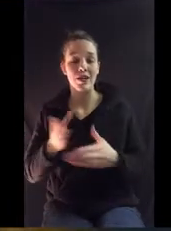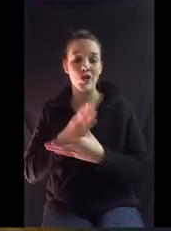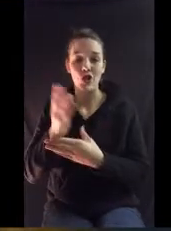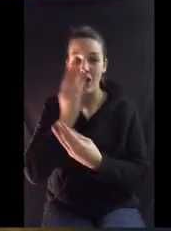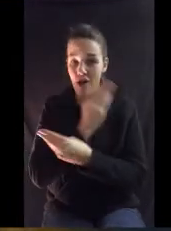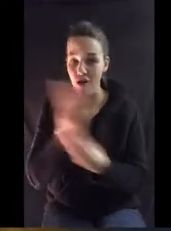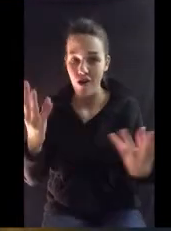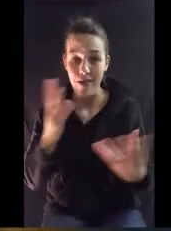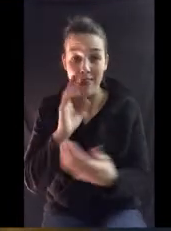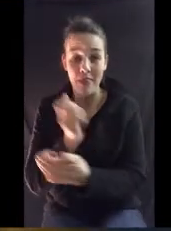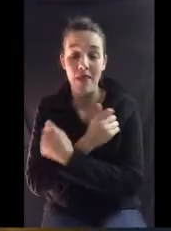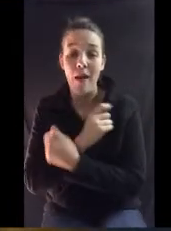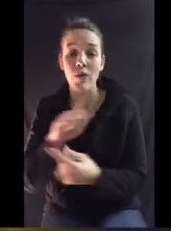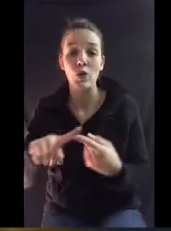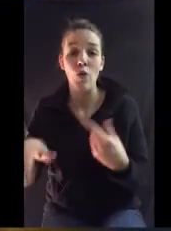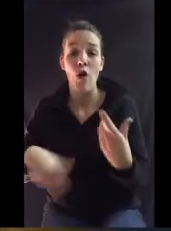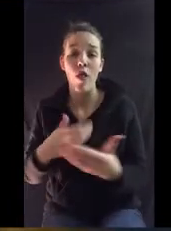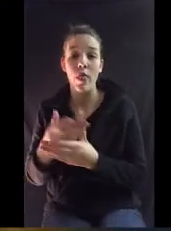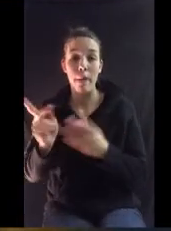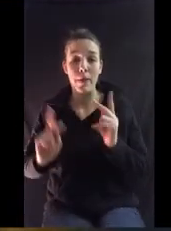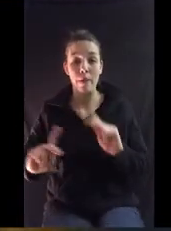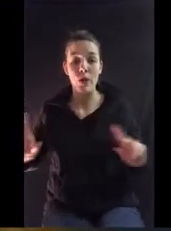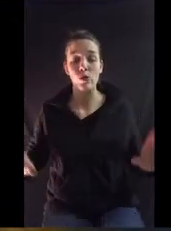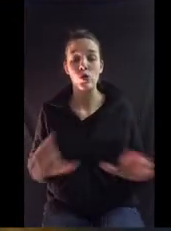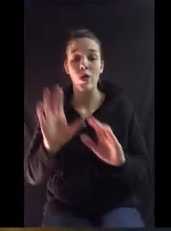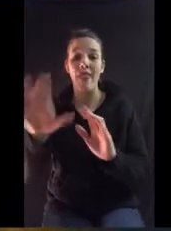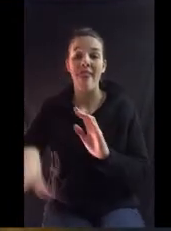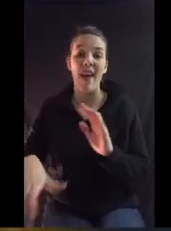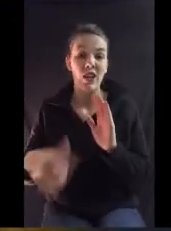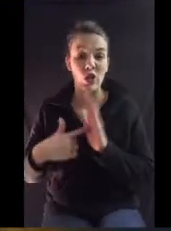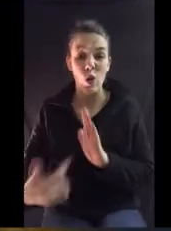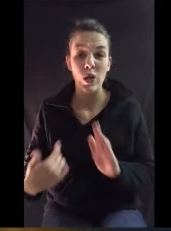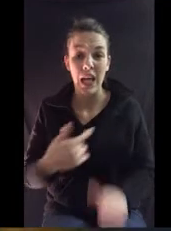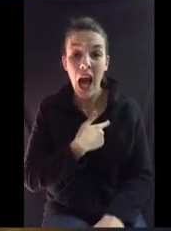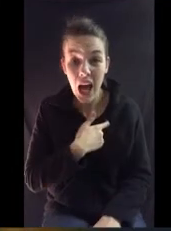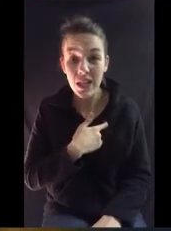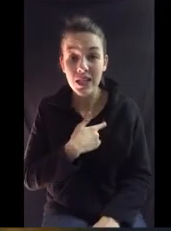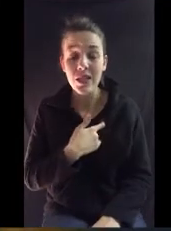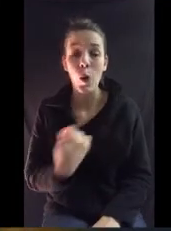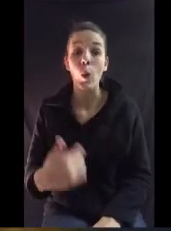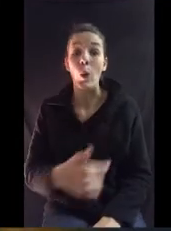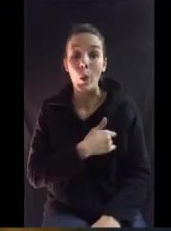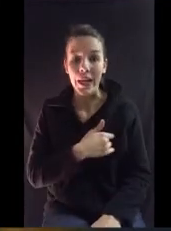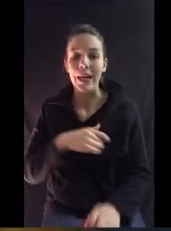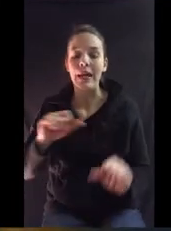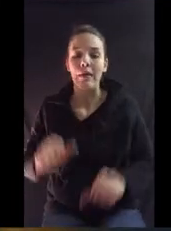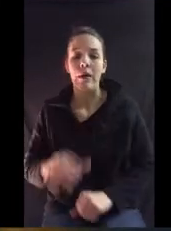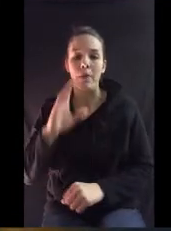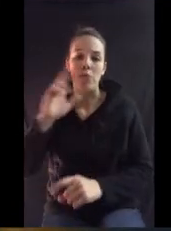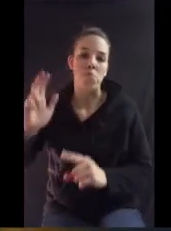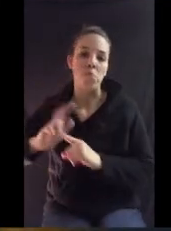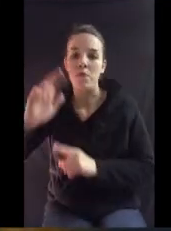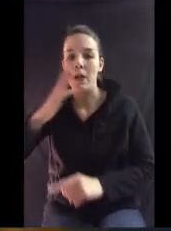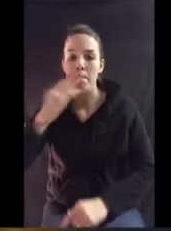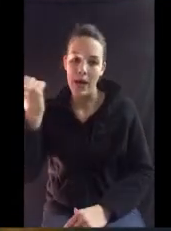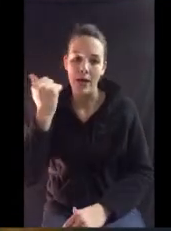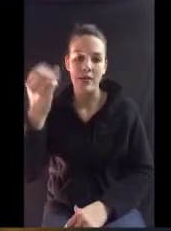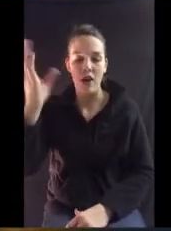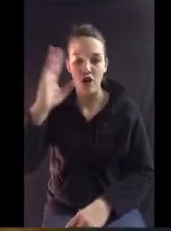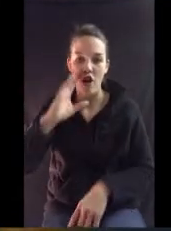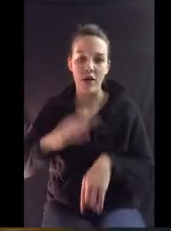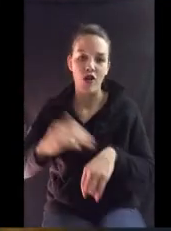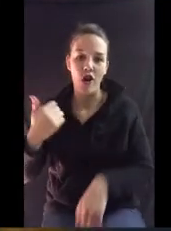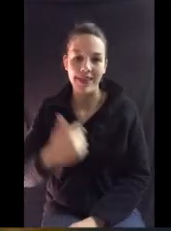that he can be, to share love to all the people, and in doing so, he shows us how we can be the very